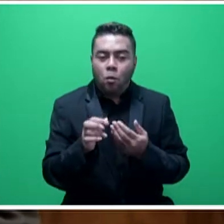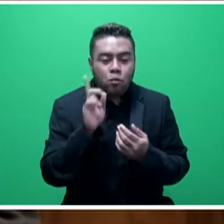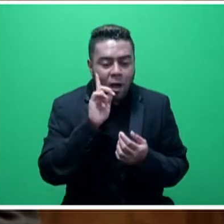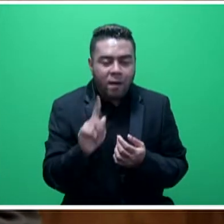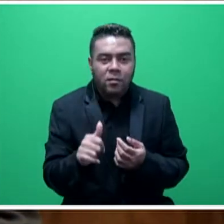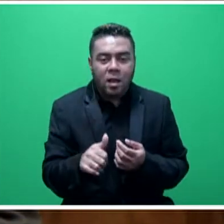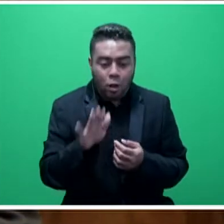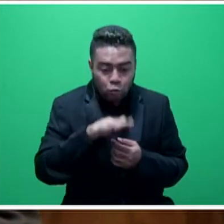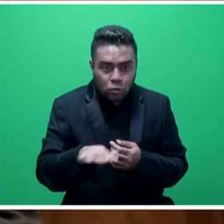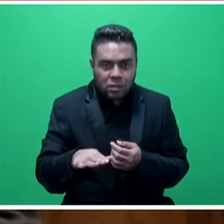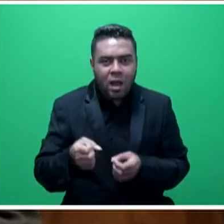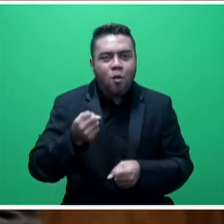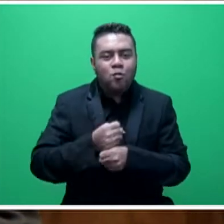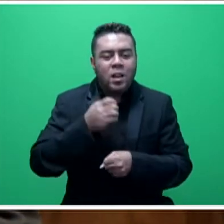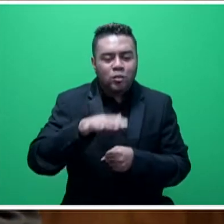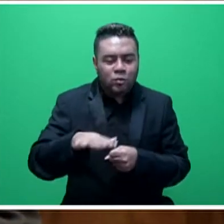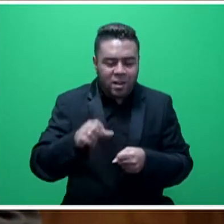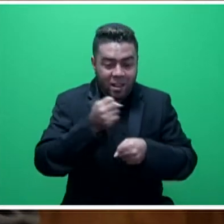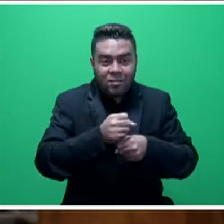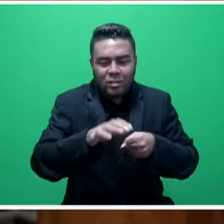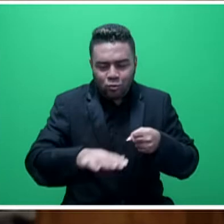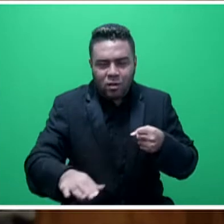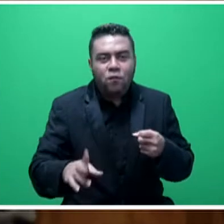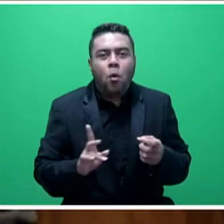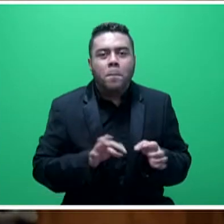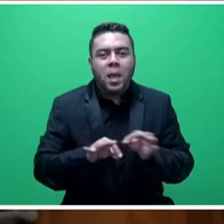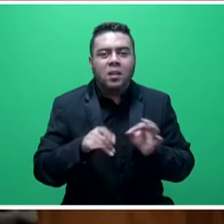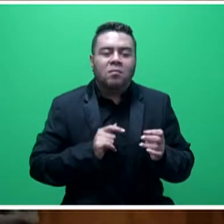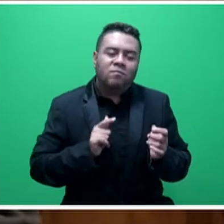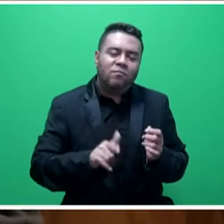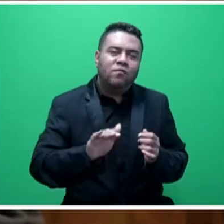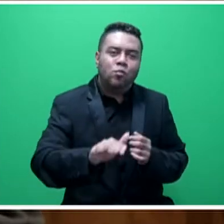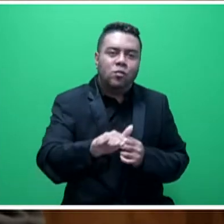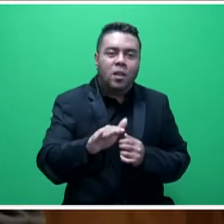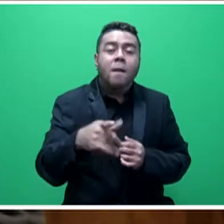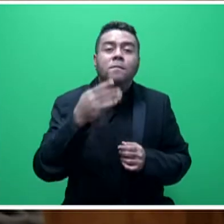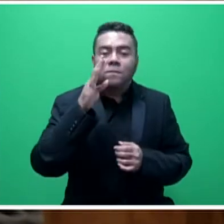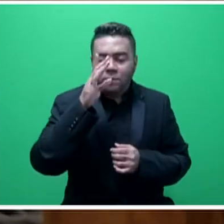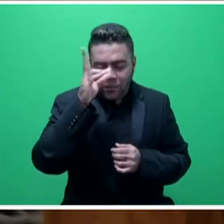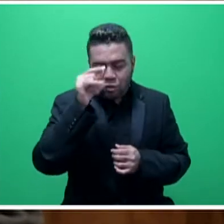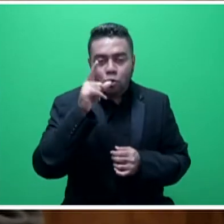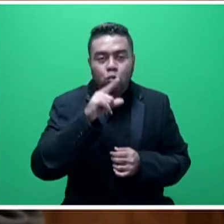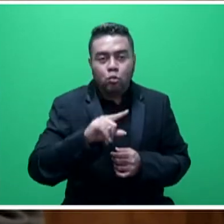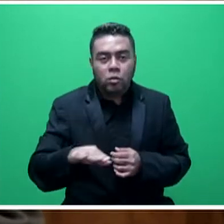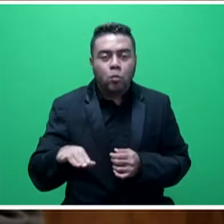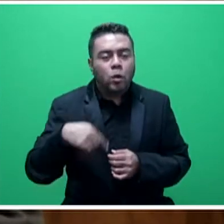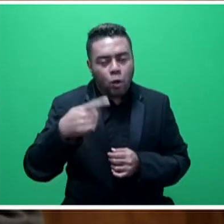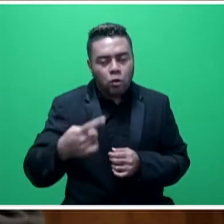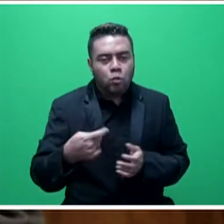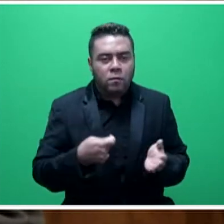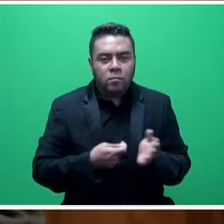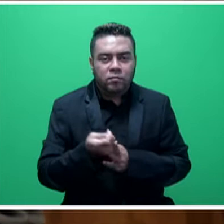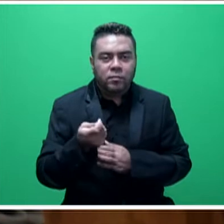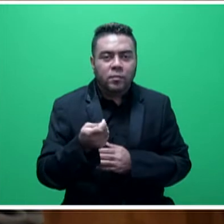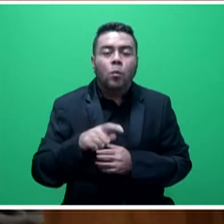our grandchildren, and their grandchildren by planning long-term. Fijian children will continue to have their tuition fees paid. Fijian